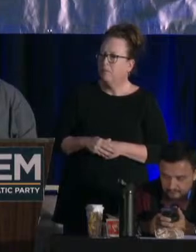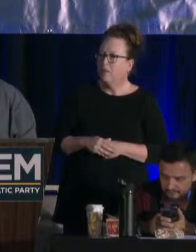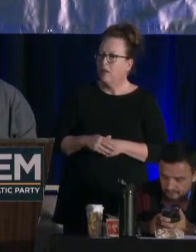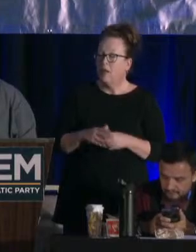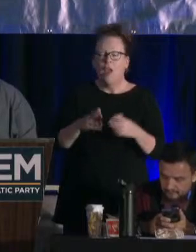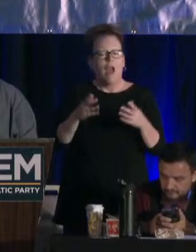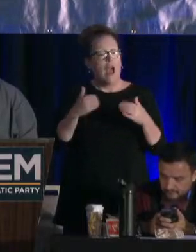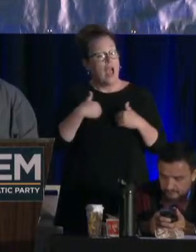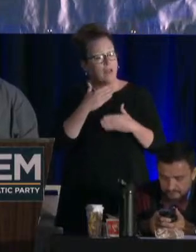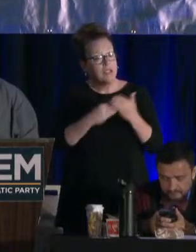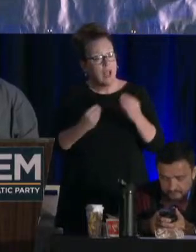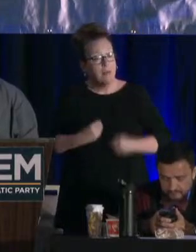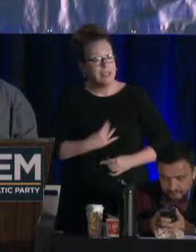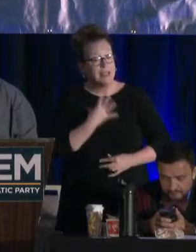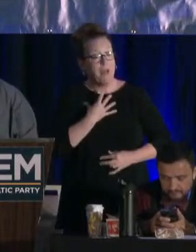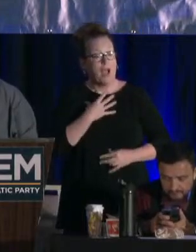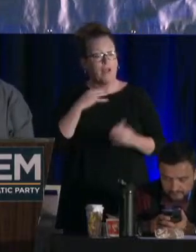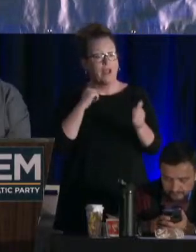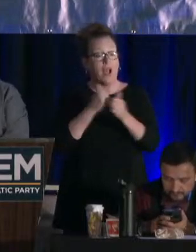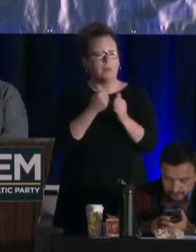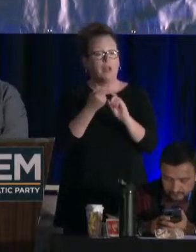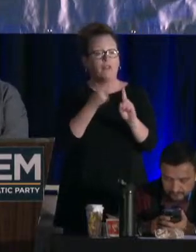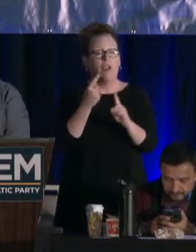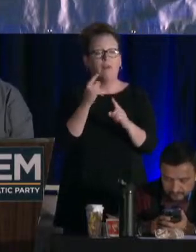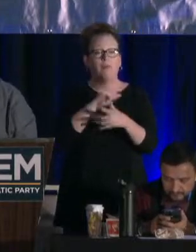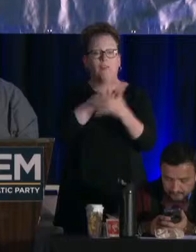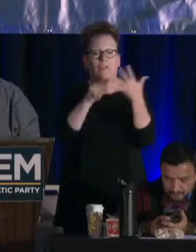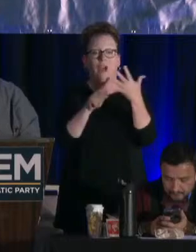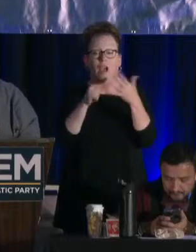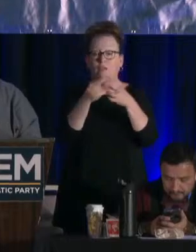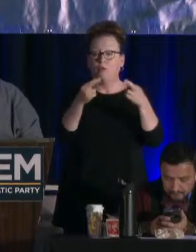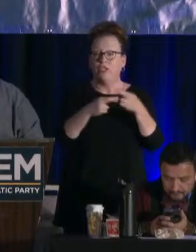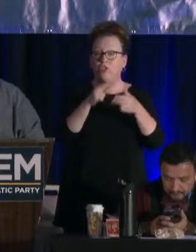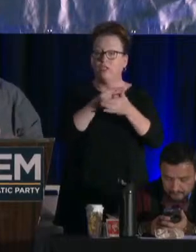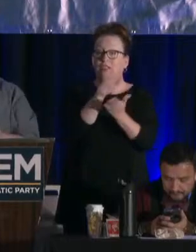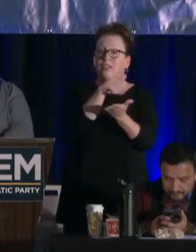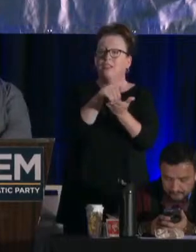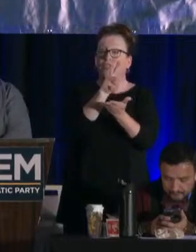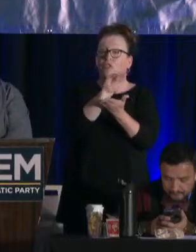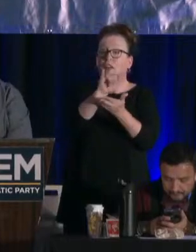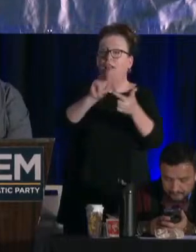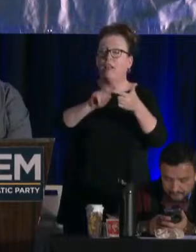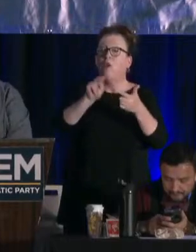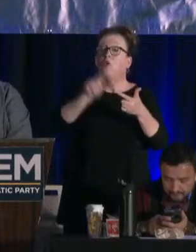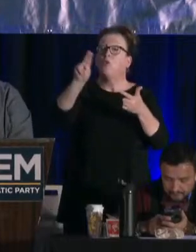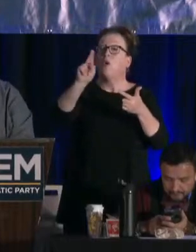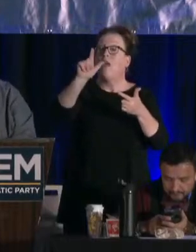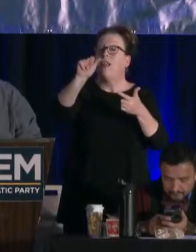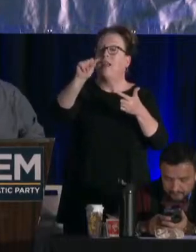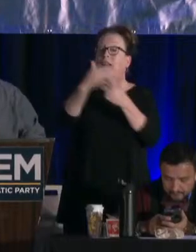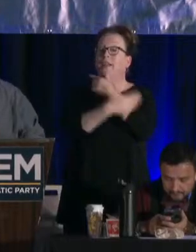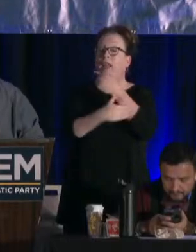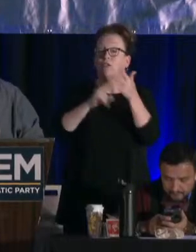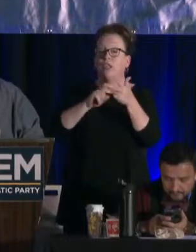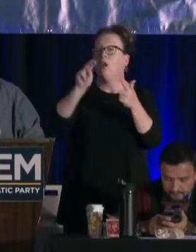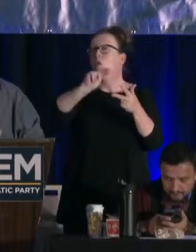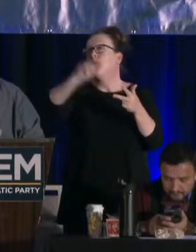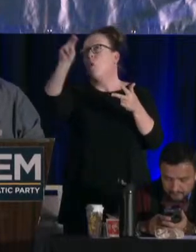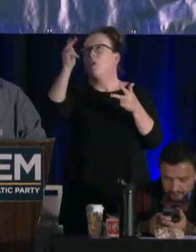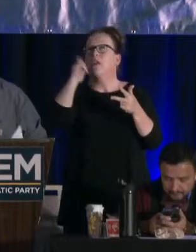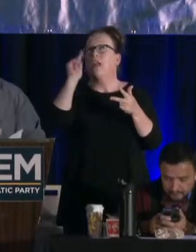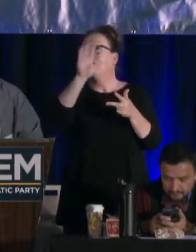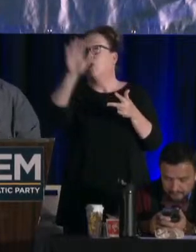from our 5 priority California regions: the Central Valley, North Los Angeles County, Northern